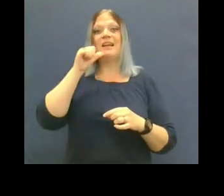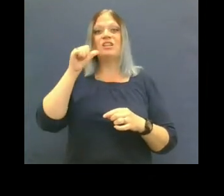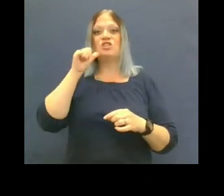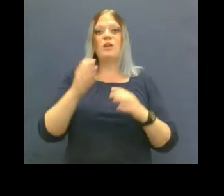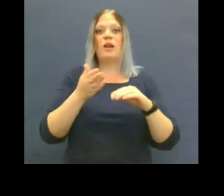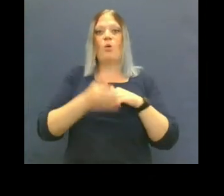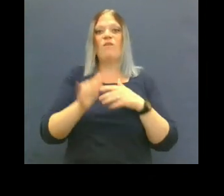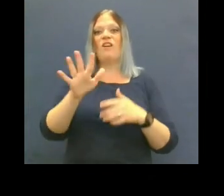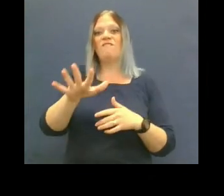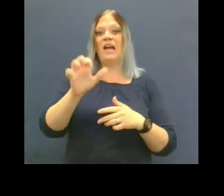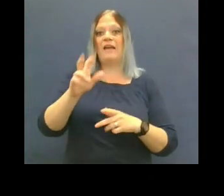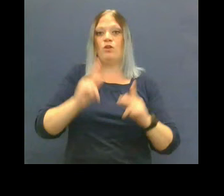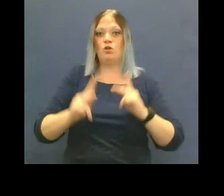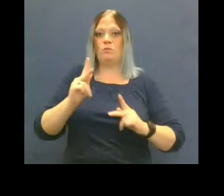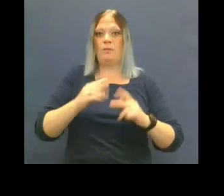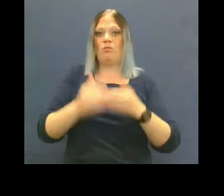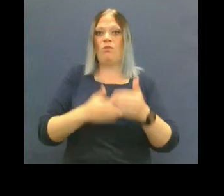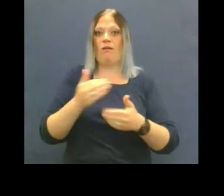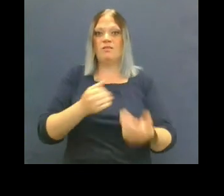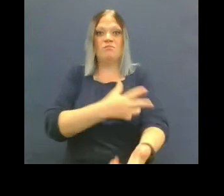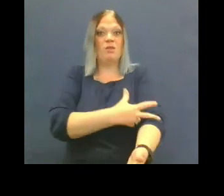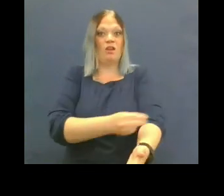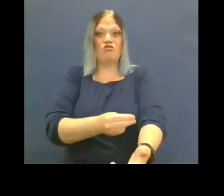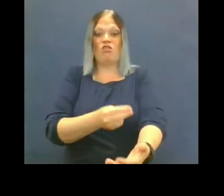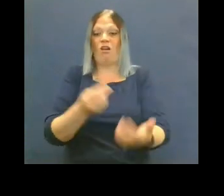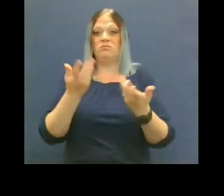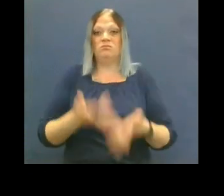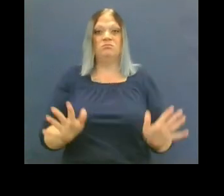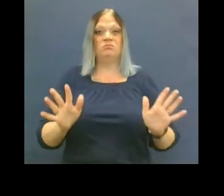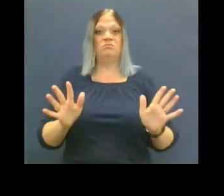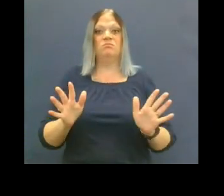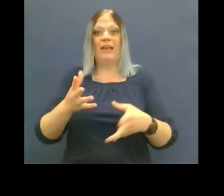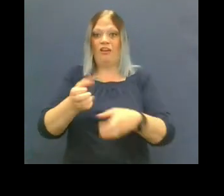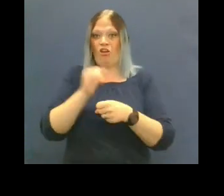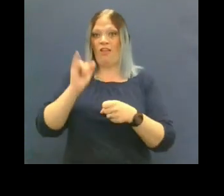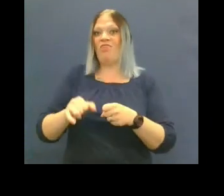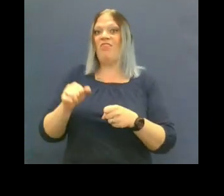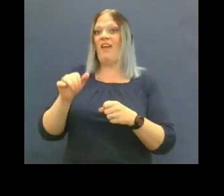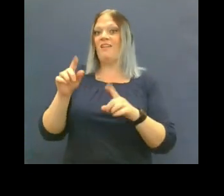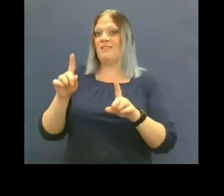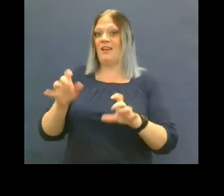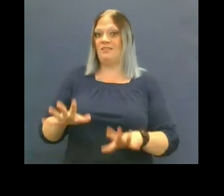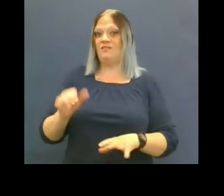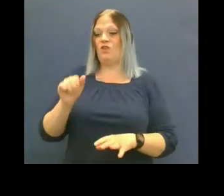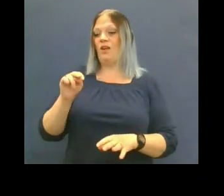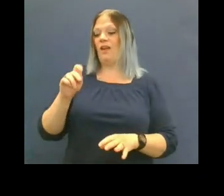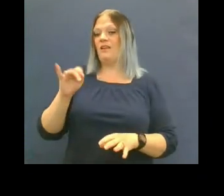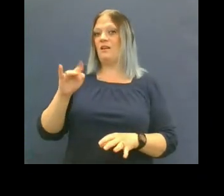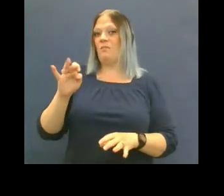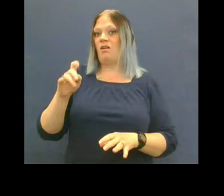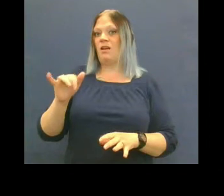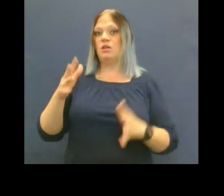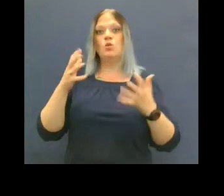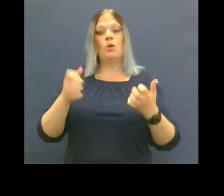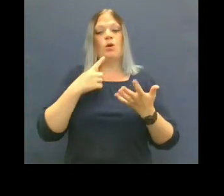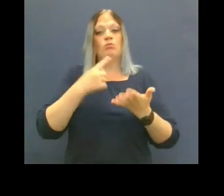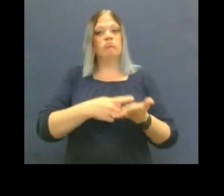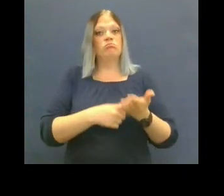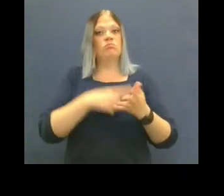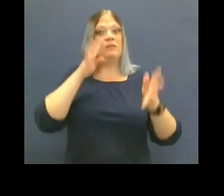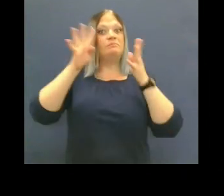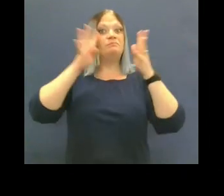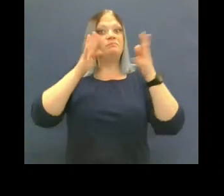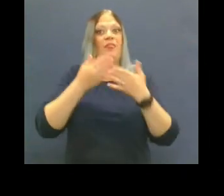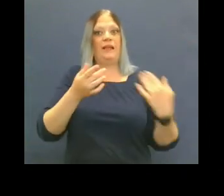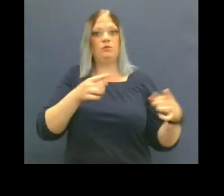people that were processed, blood draws and all, and had the antibody testing done. So we want to highlight some of the innovative things that are being done, but as you can see